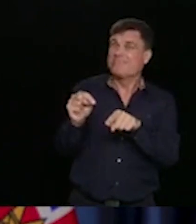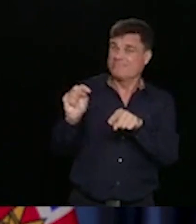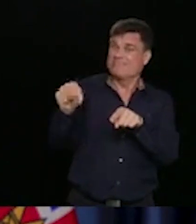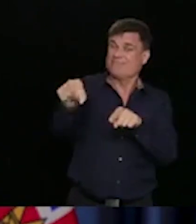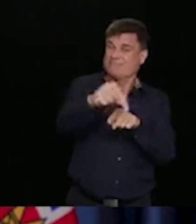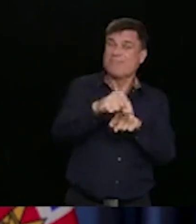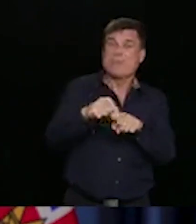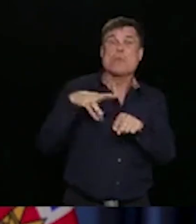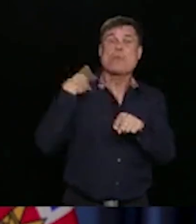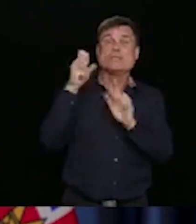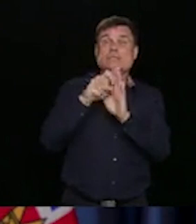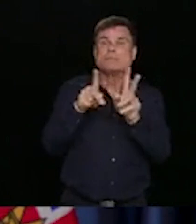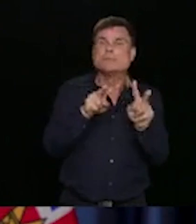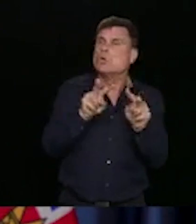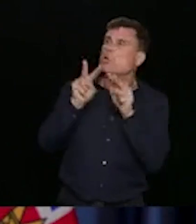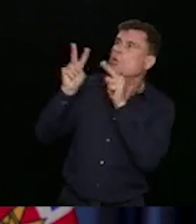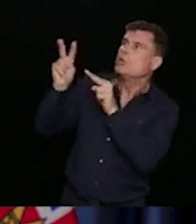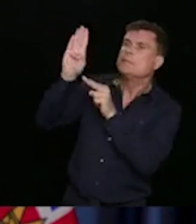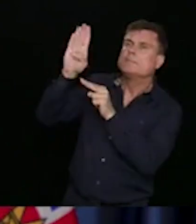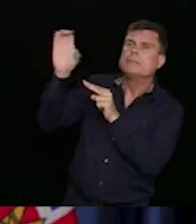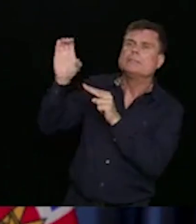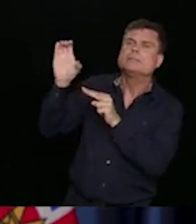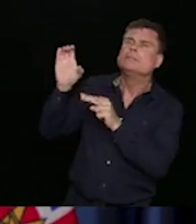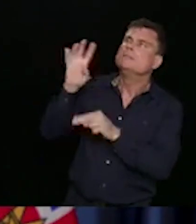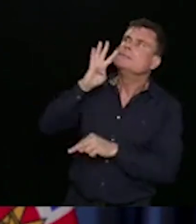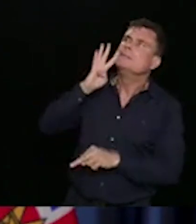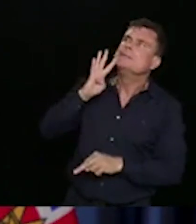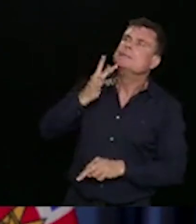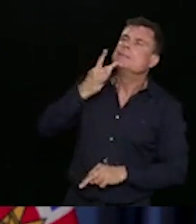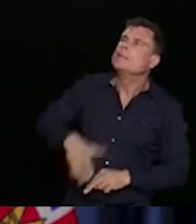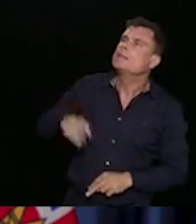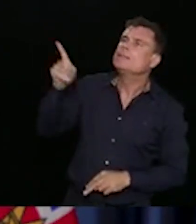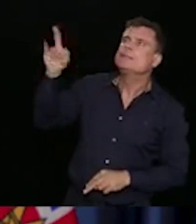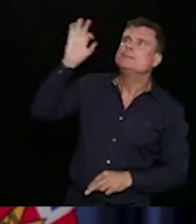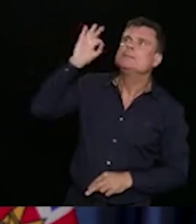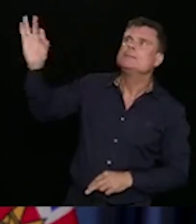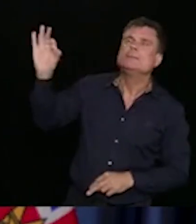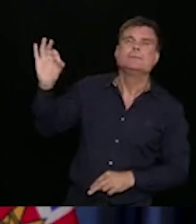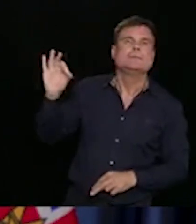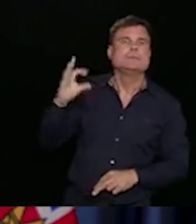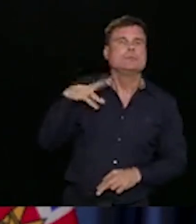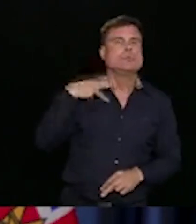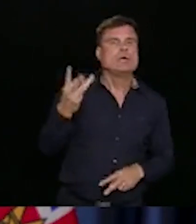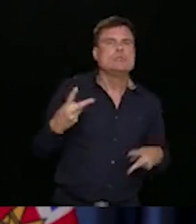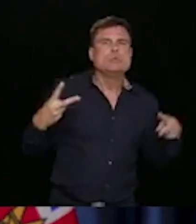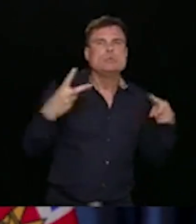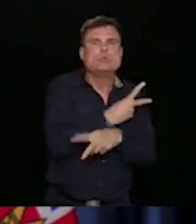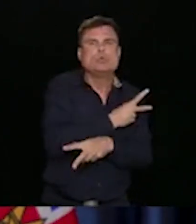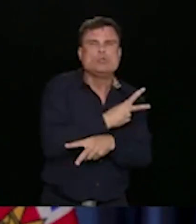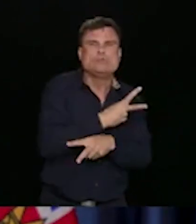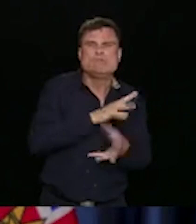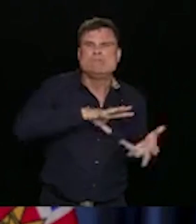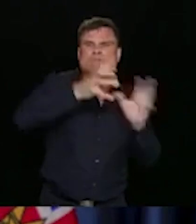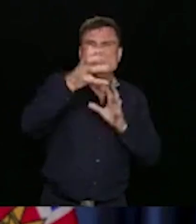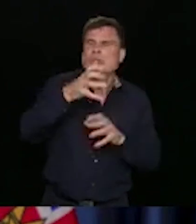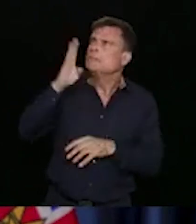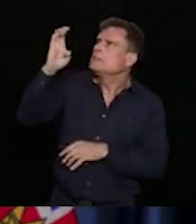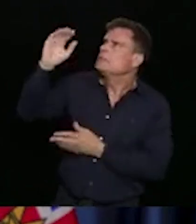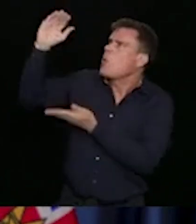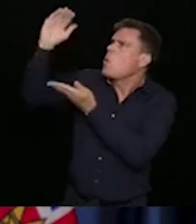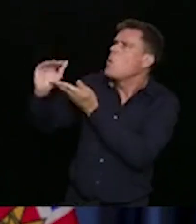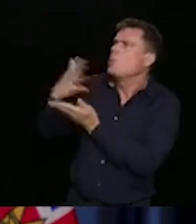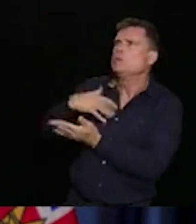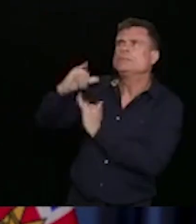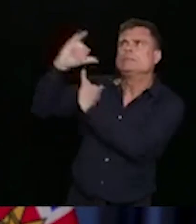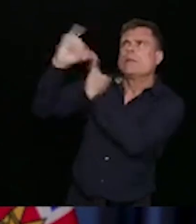In addition, we now have in long-term care one active outbreak, a very serious one at Holy Family, which is